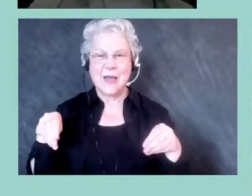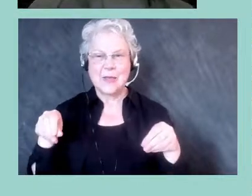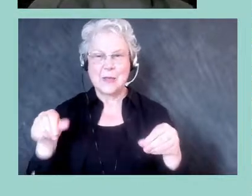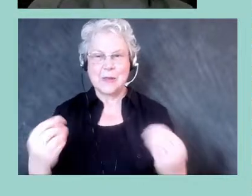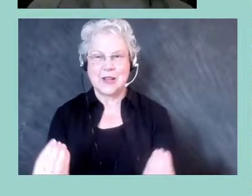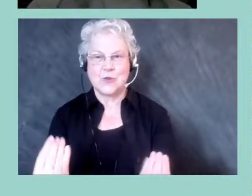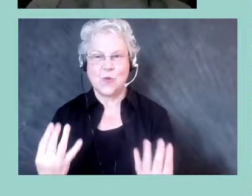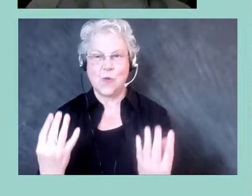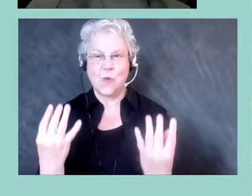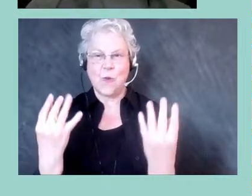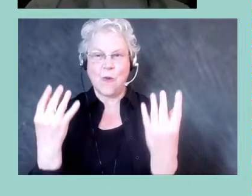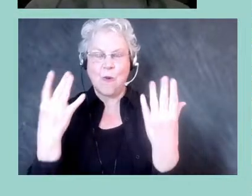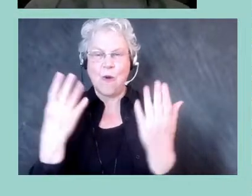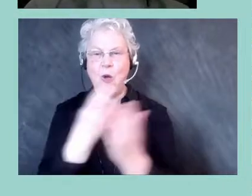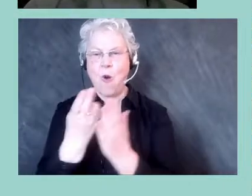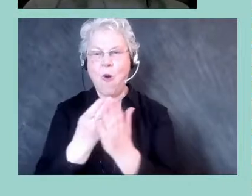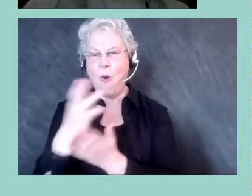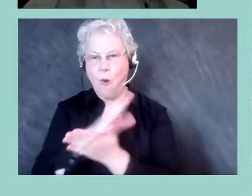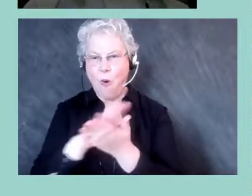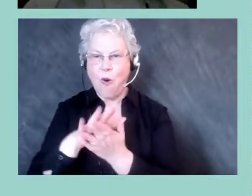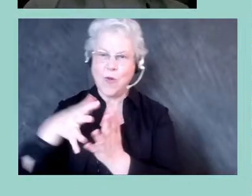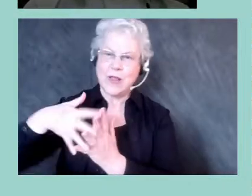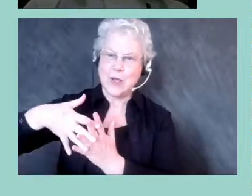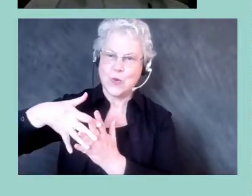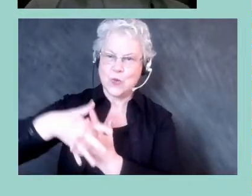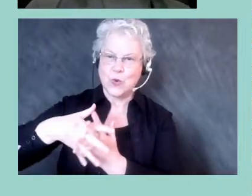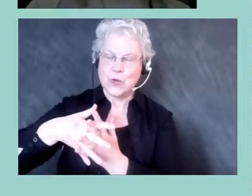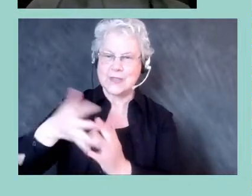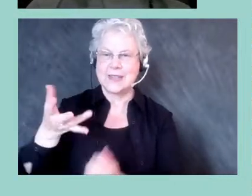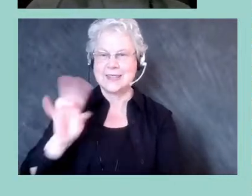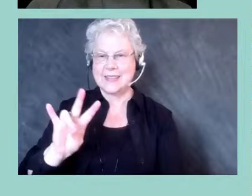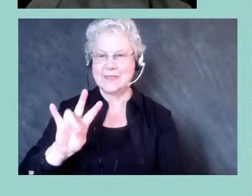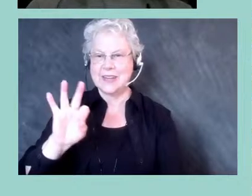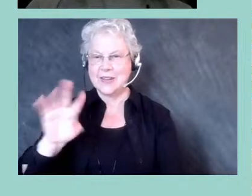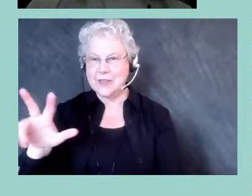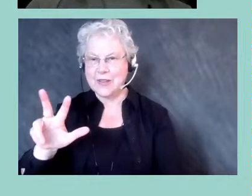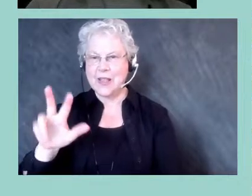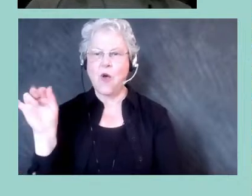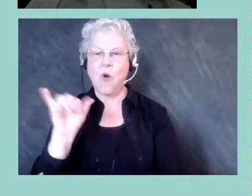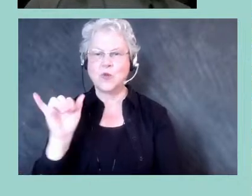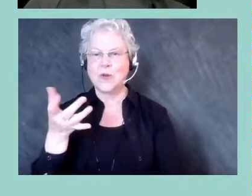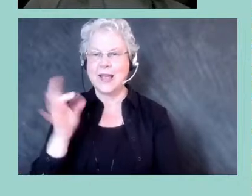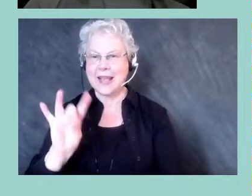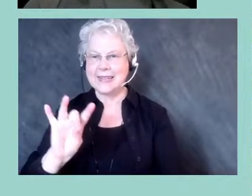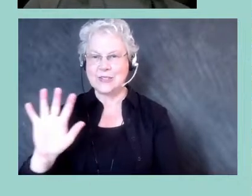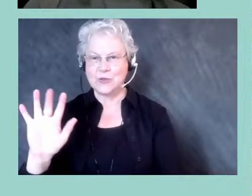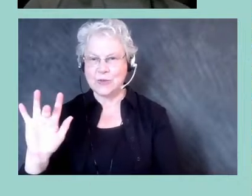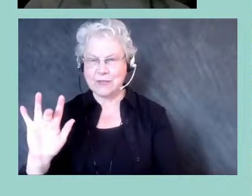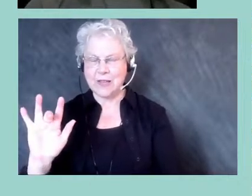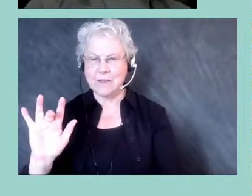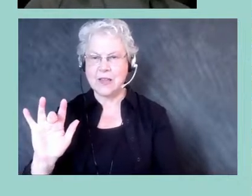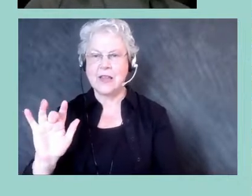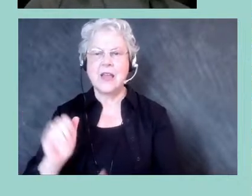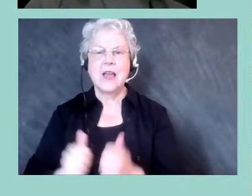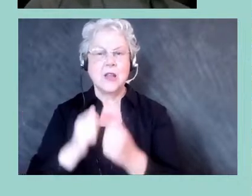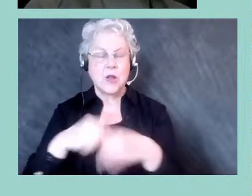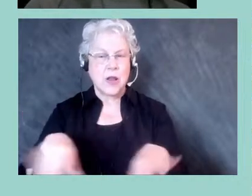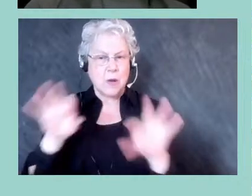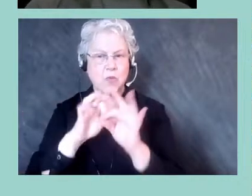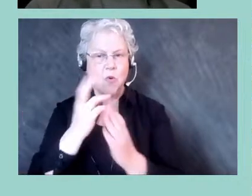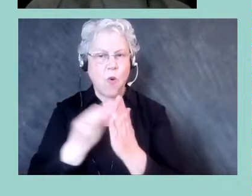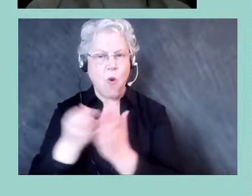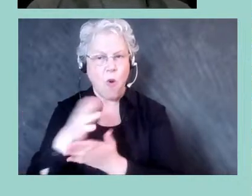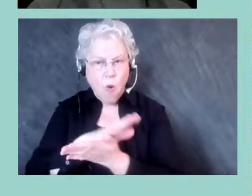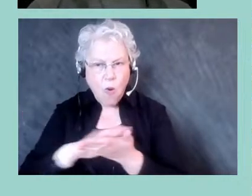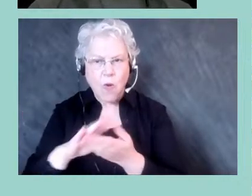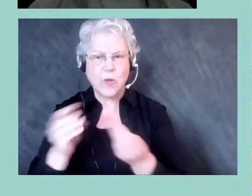Since the planting of our holy roots in 1793 and 1825, the